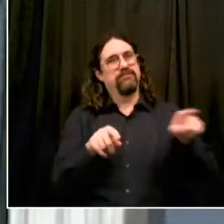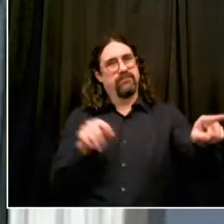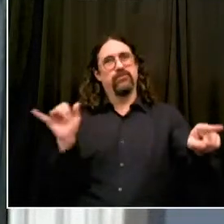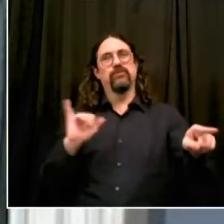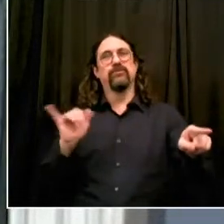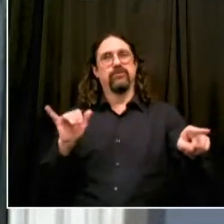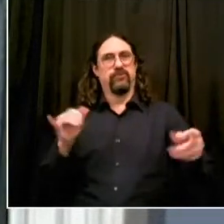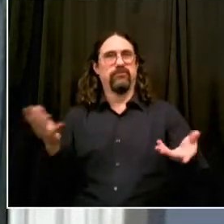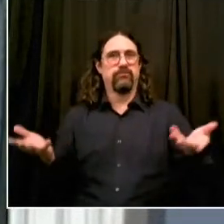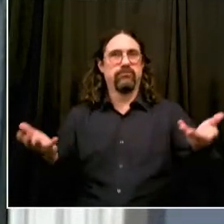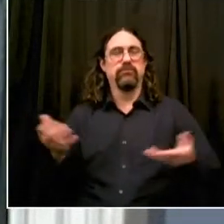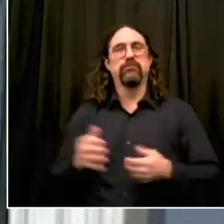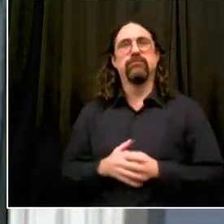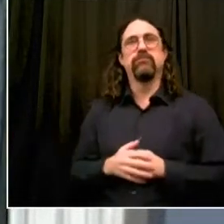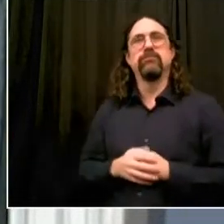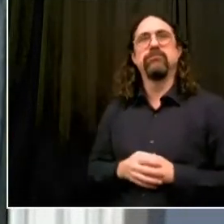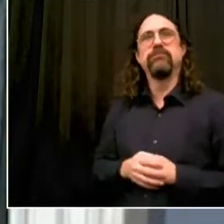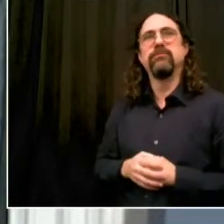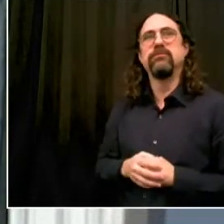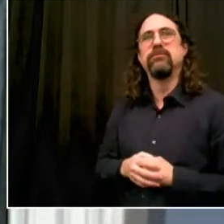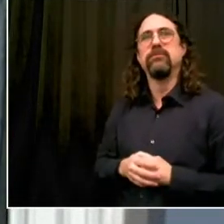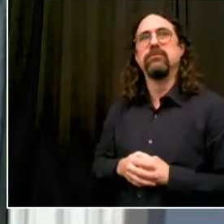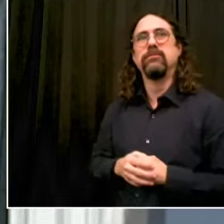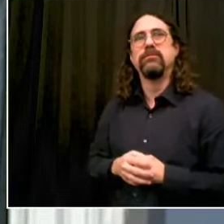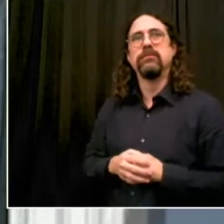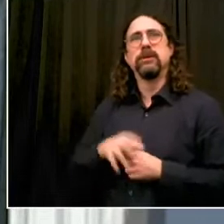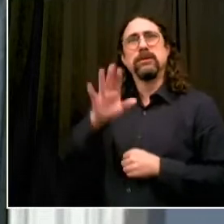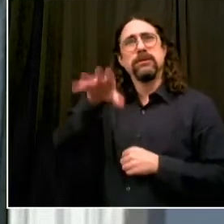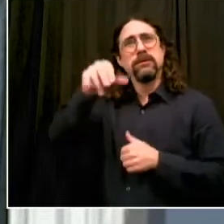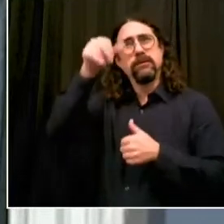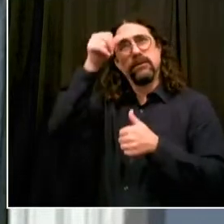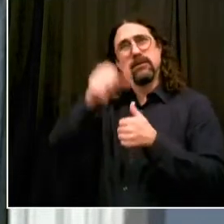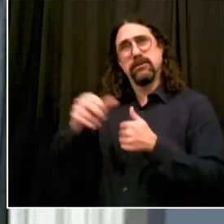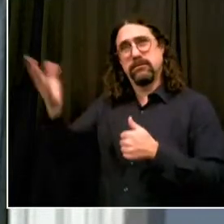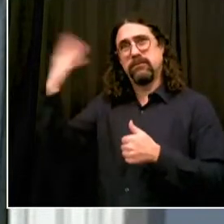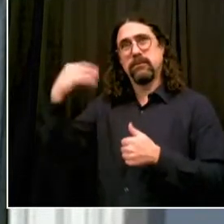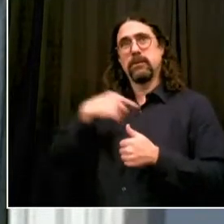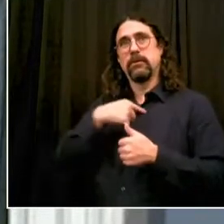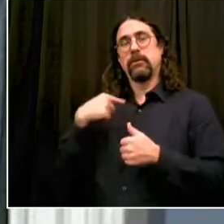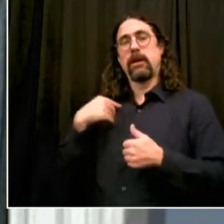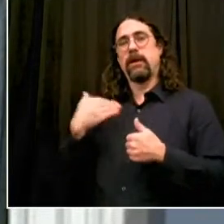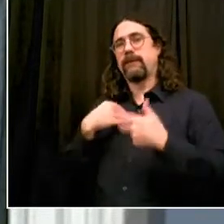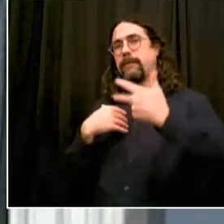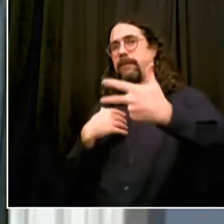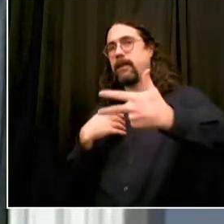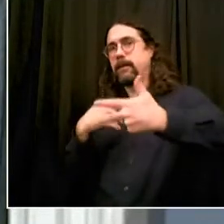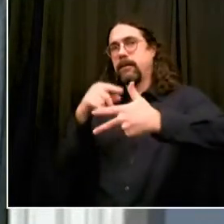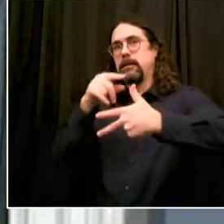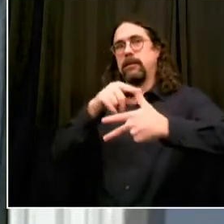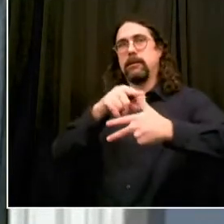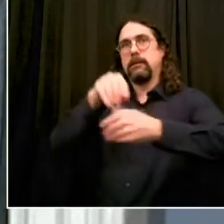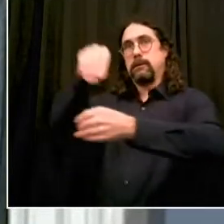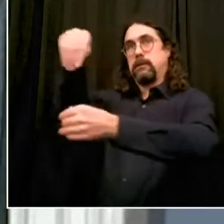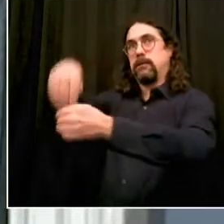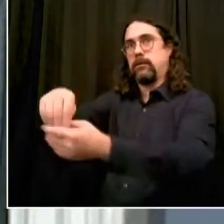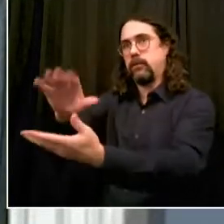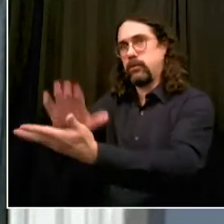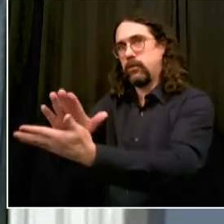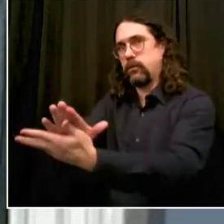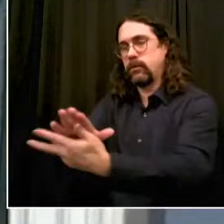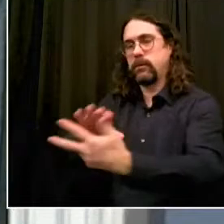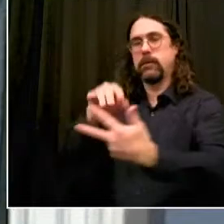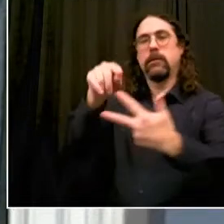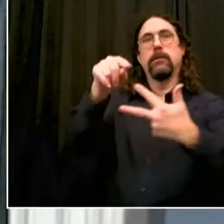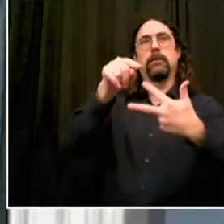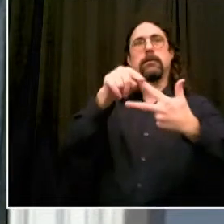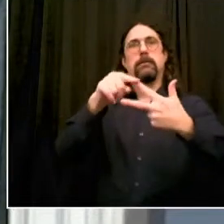have just 2 modalities, which then is less complicated to program as well. It's not going to be completely easy. It's still a Herculean task